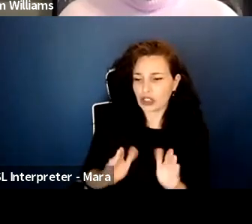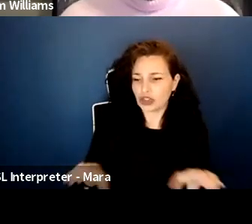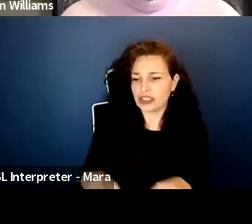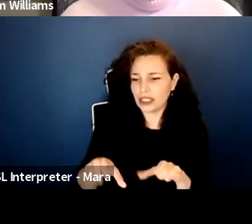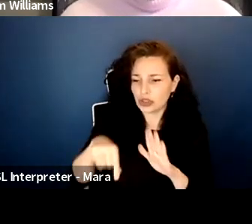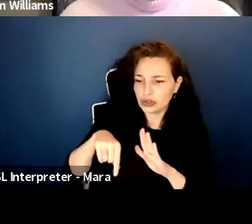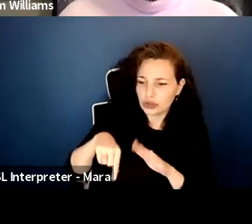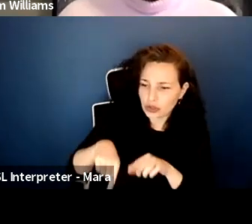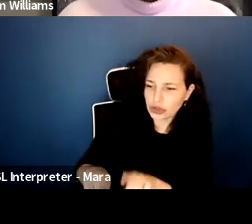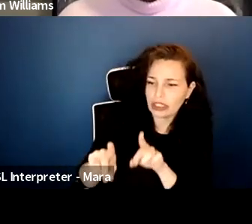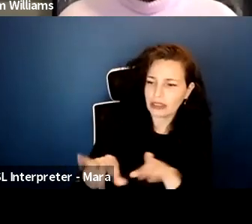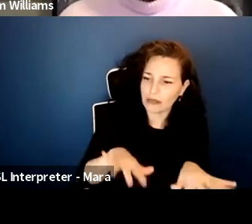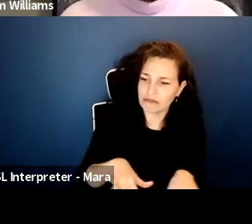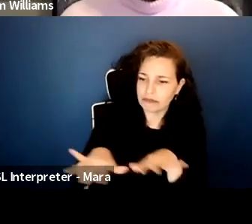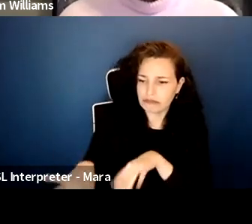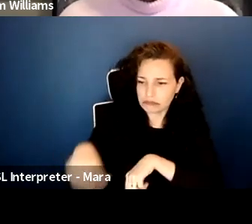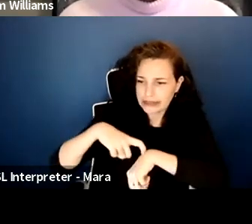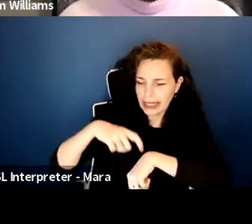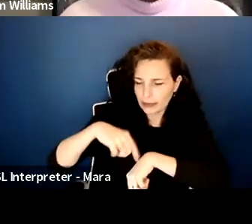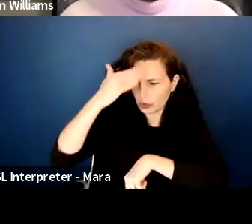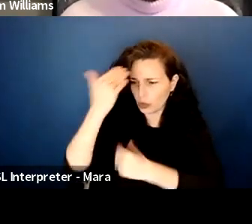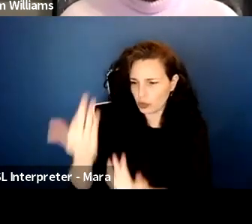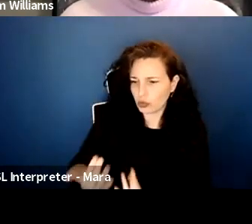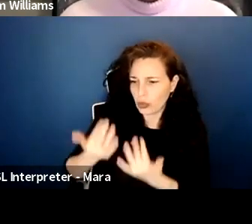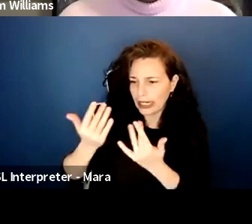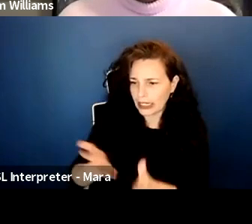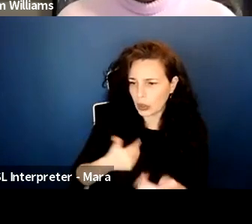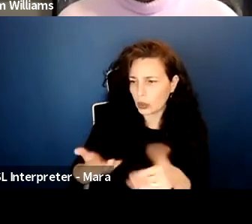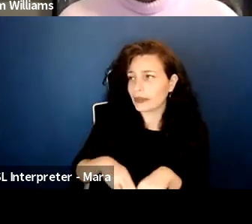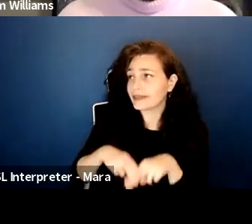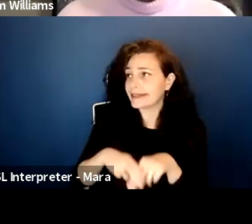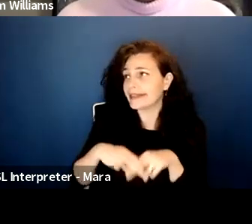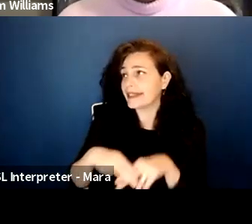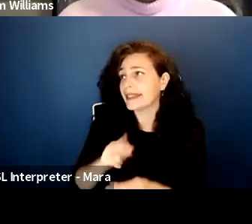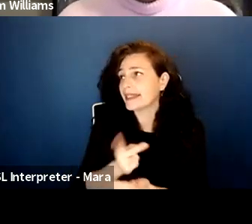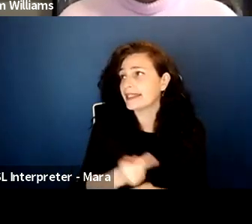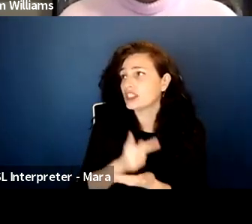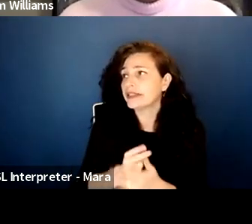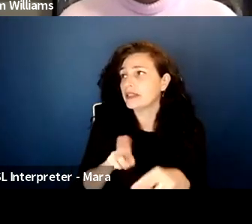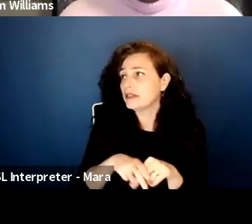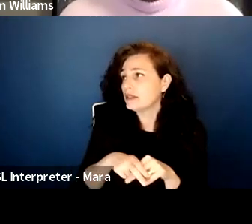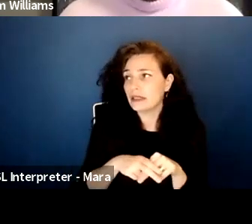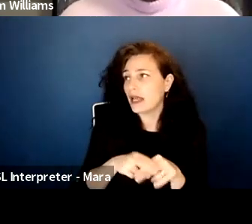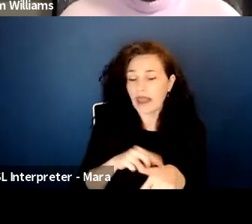downtime? Like when they're in the waiting room, but they're in their kitchen, and all of a sudden it's like, go.